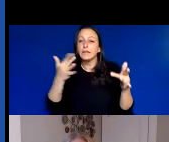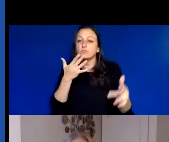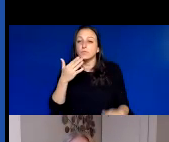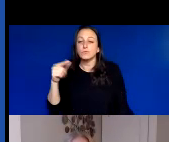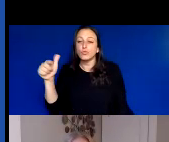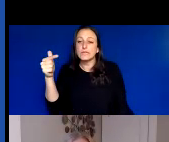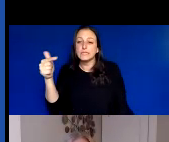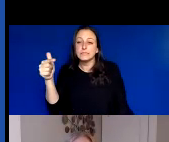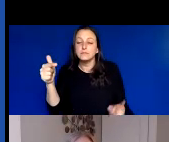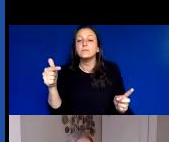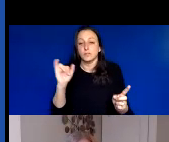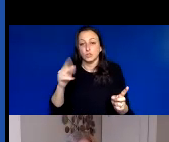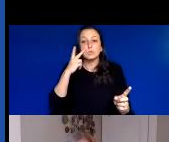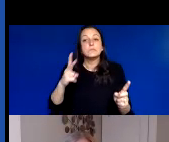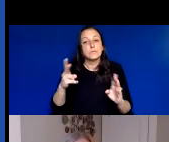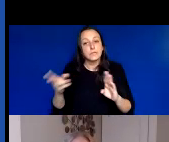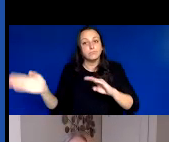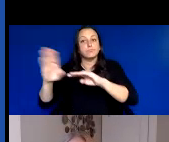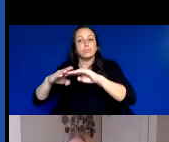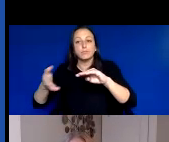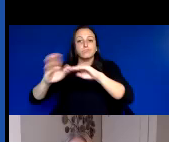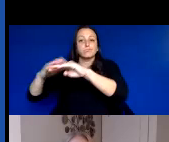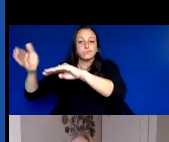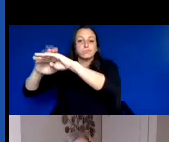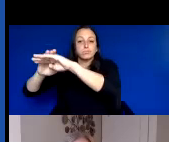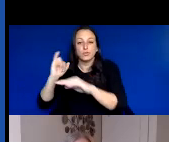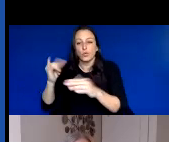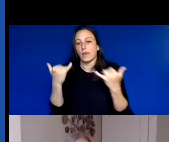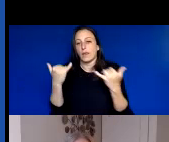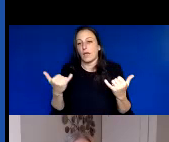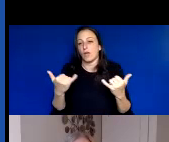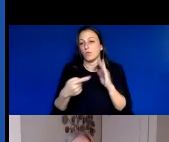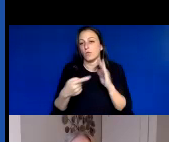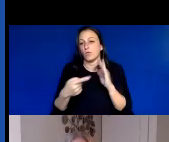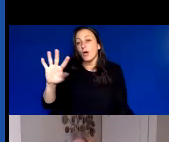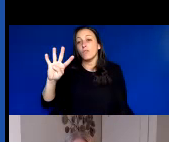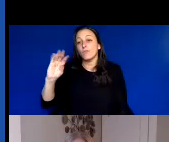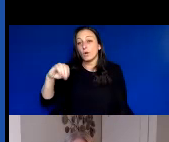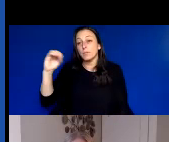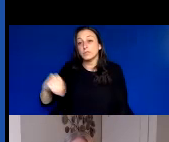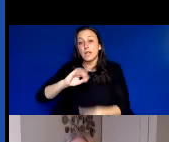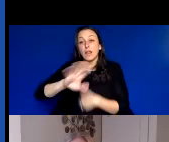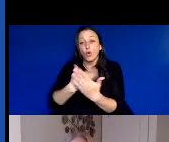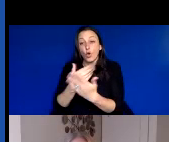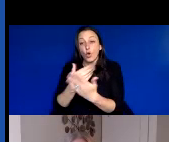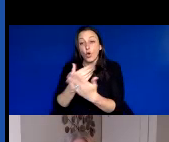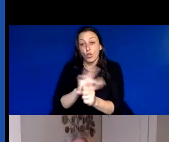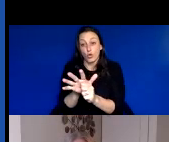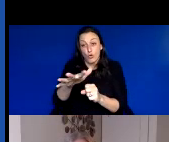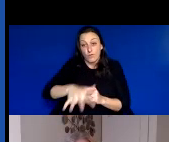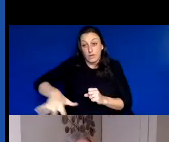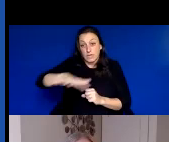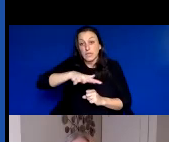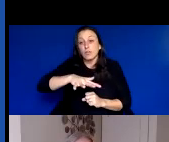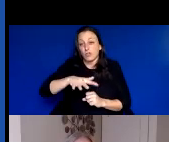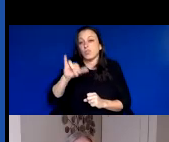seeing a pretty steady and rapid increase, now representing about 40% of all of the cases that we're performing sequencing here on in the